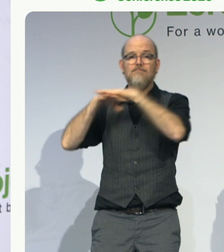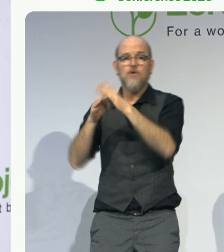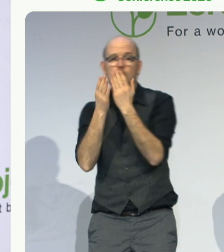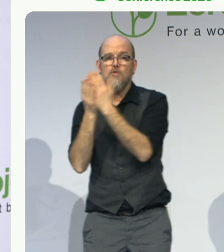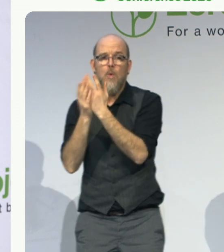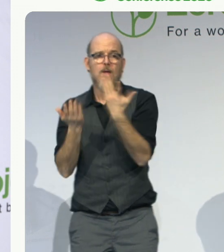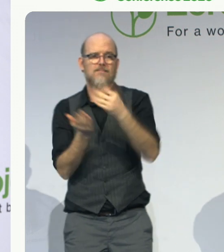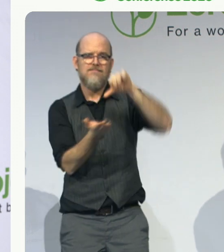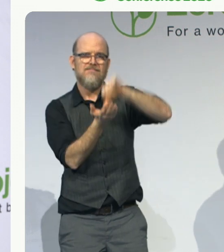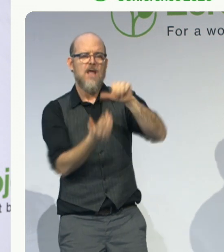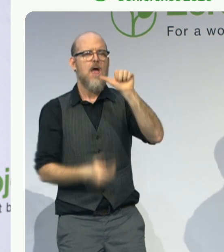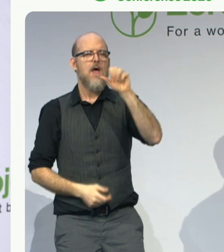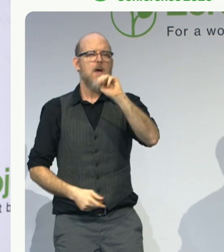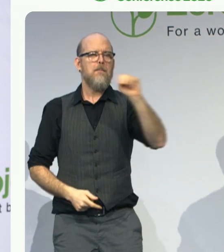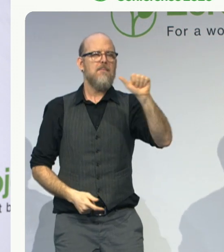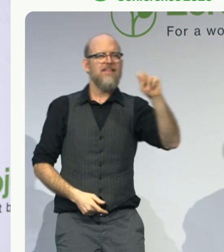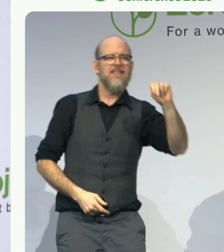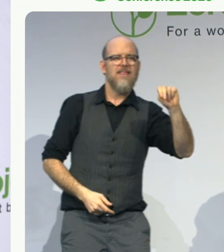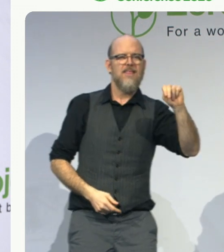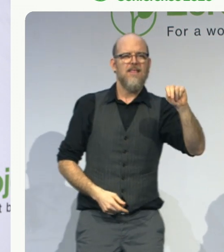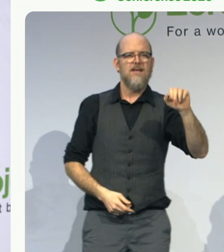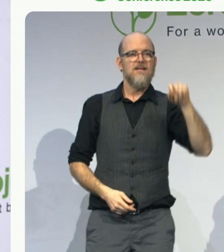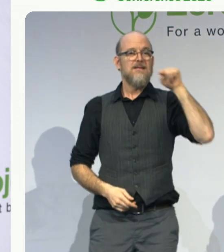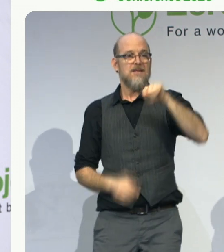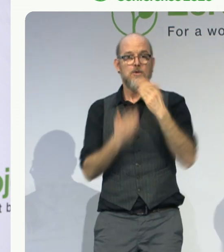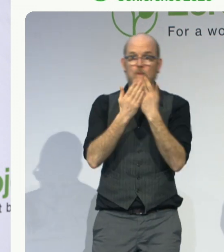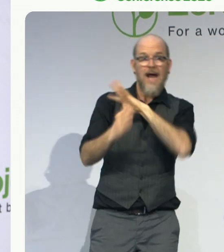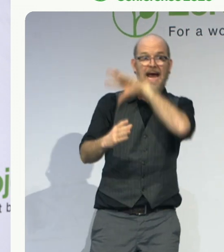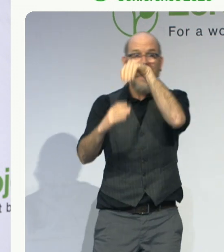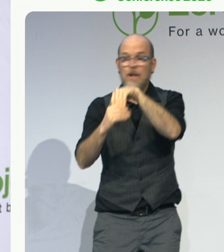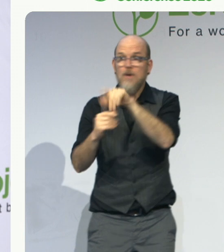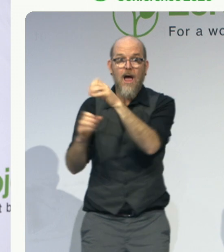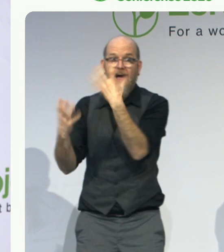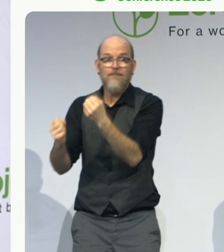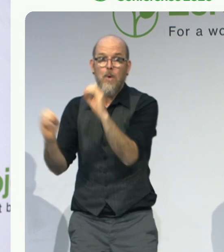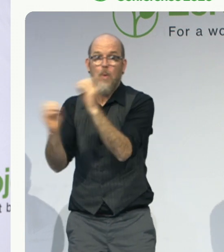inclusive education organizations, no national inclusive policy.